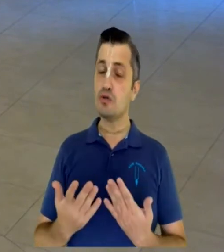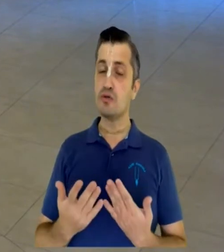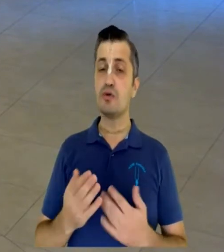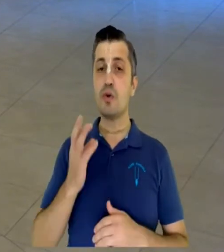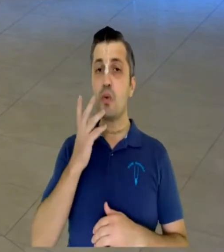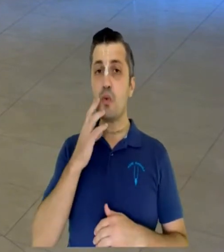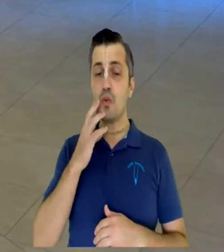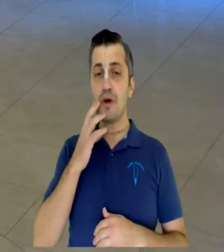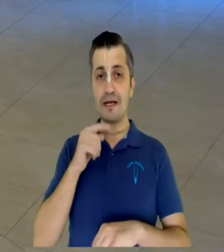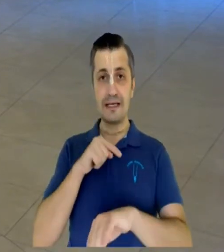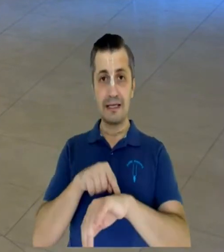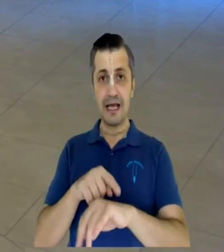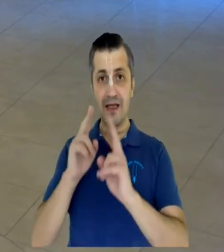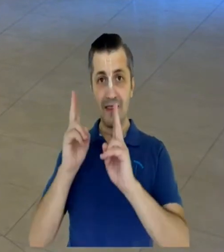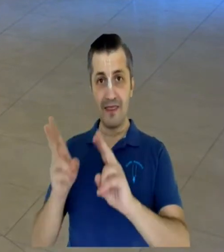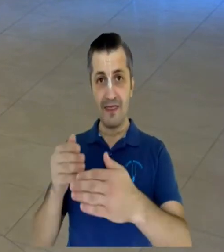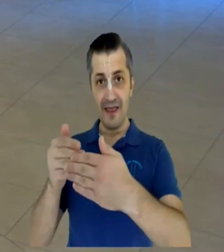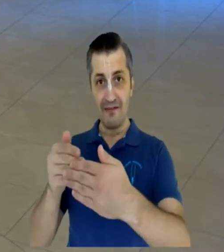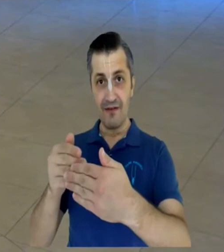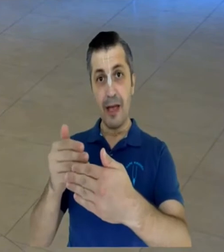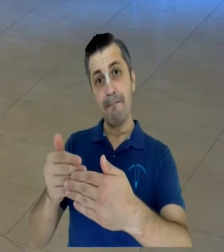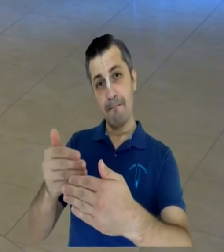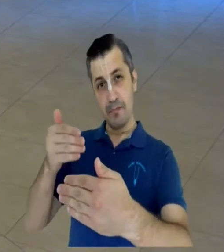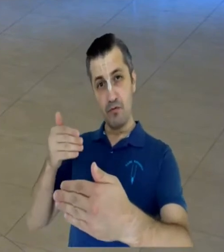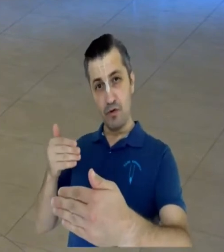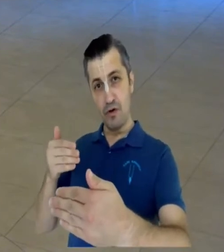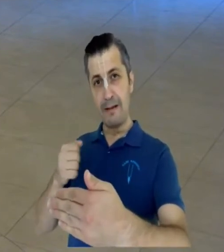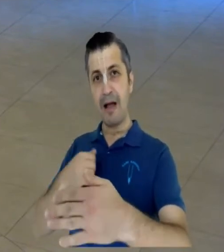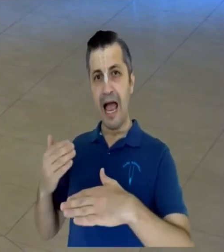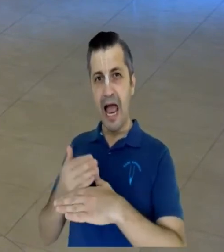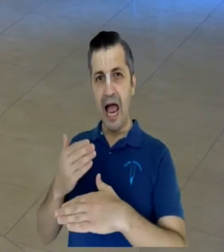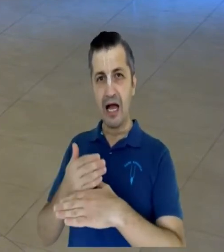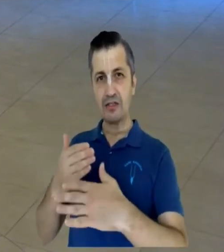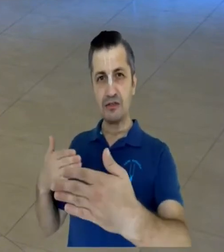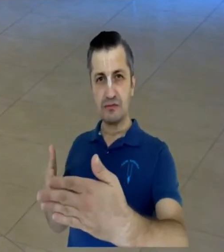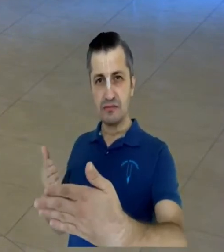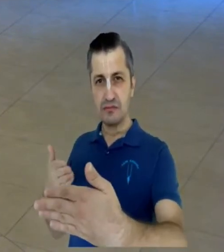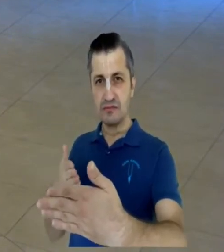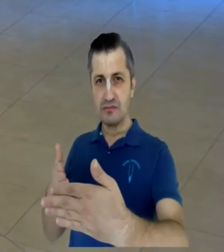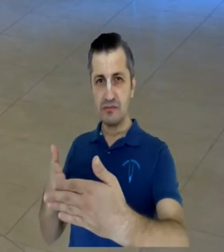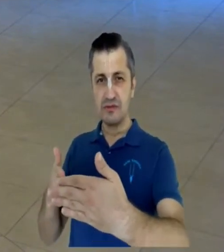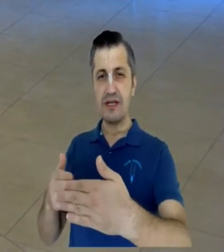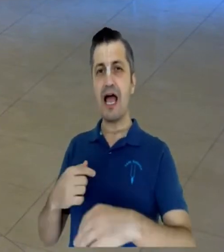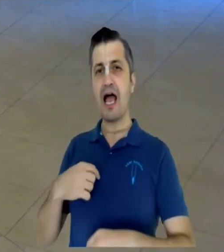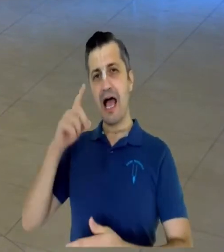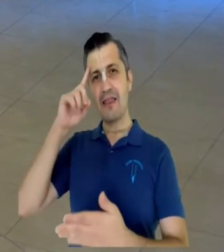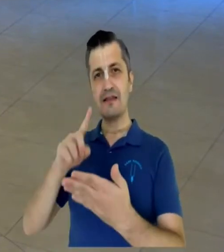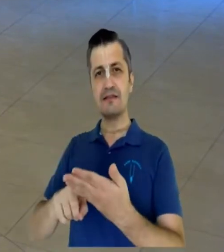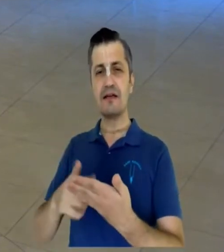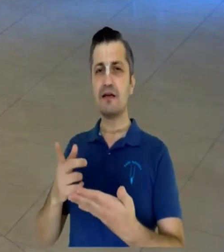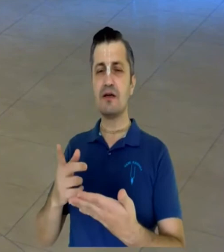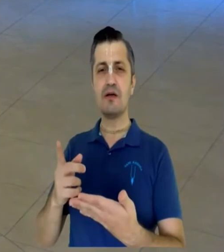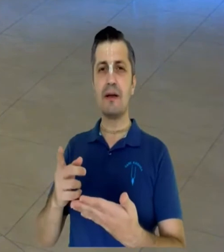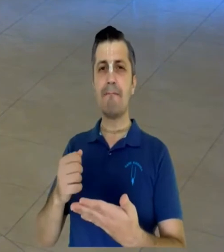So it said that one will take birth based on their their actual desires and their karma.